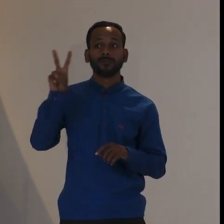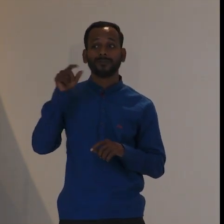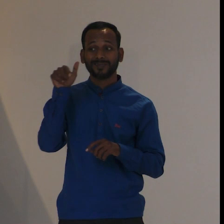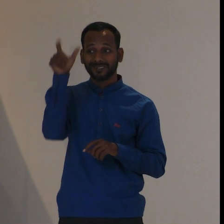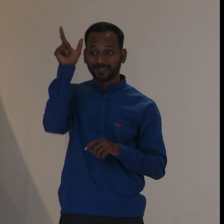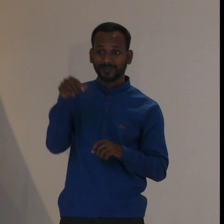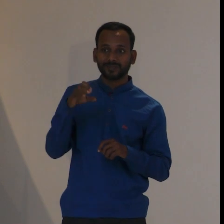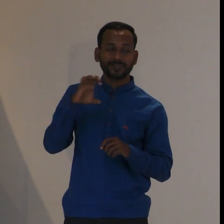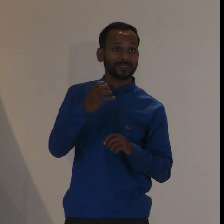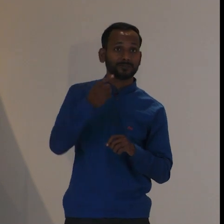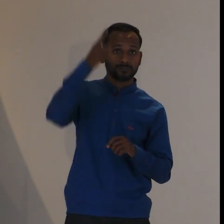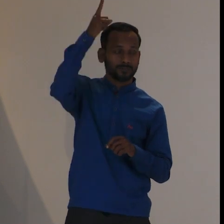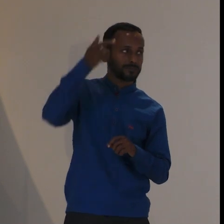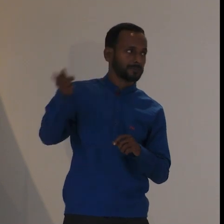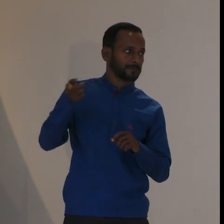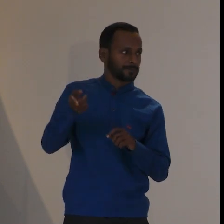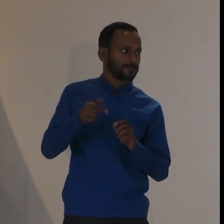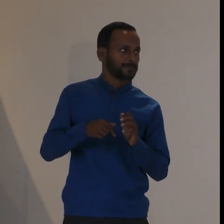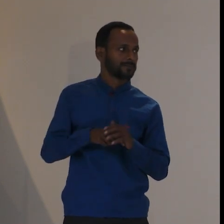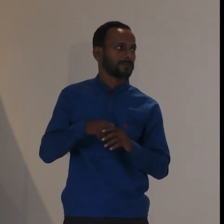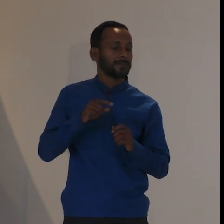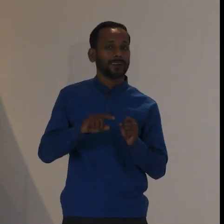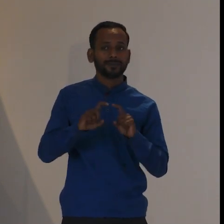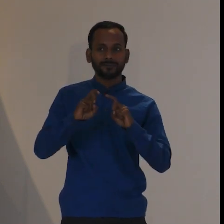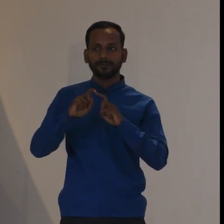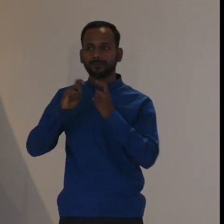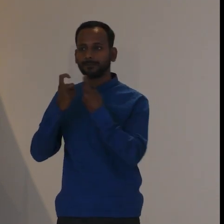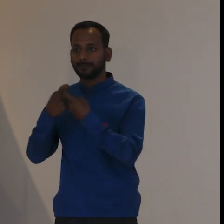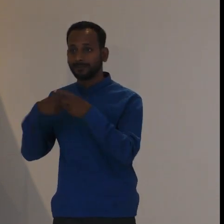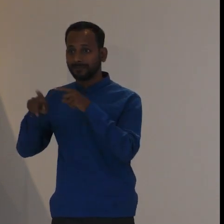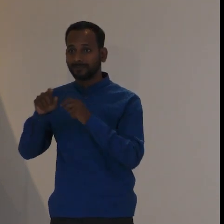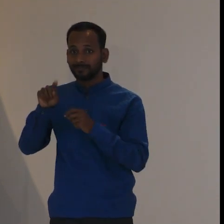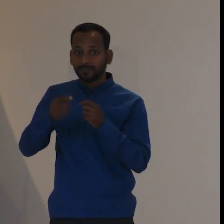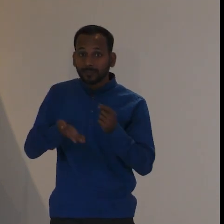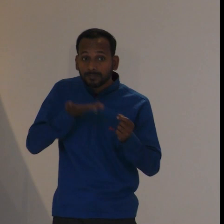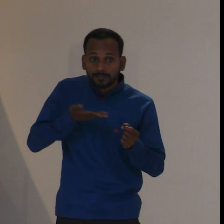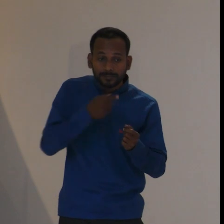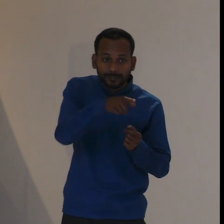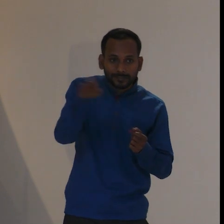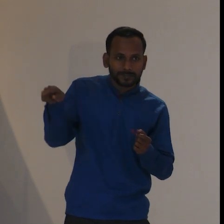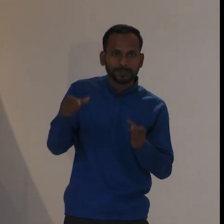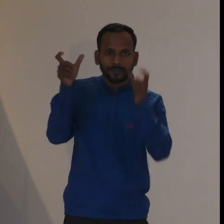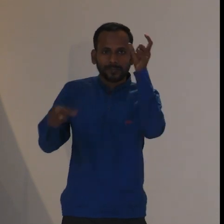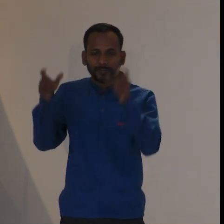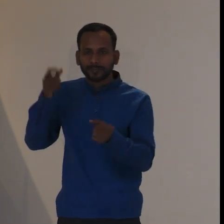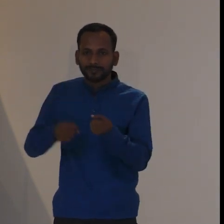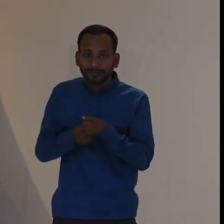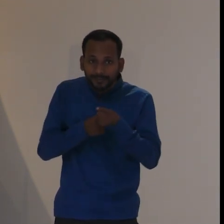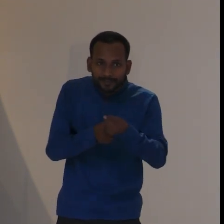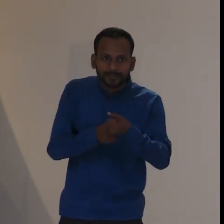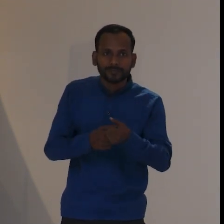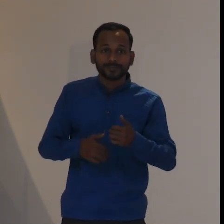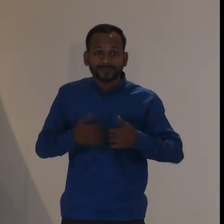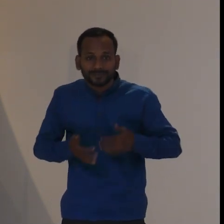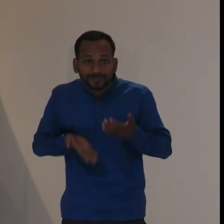chairman of the Pharmaceutical Inquiry Committee, and his team encouraged the public and private sectors to produce their own vaccines and antibiotics,